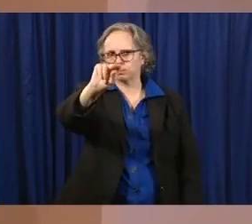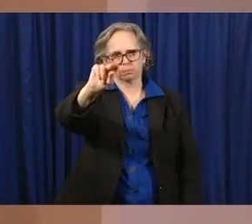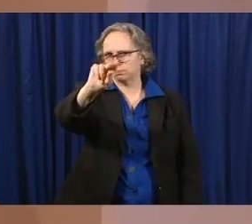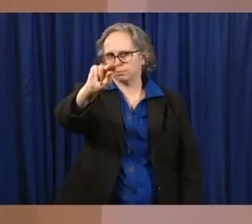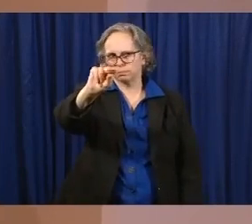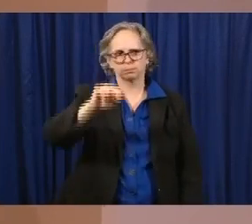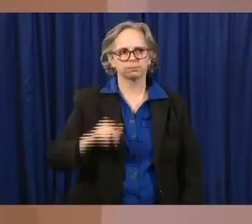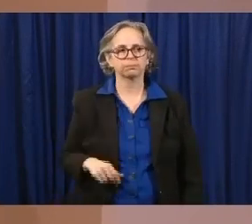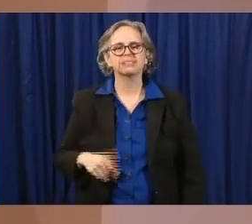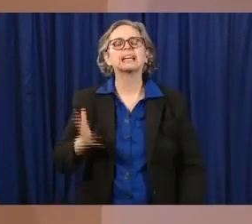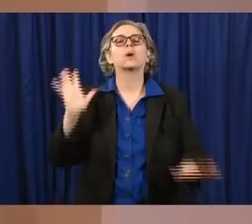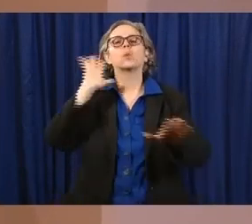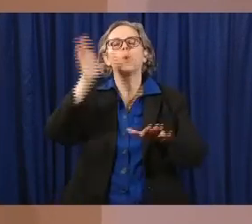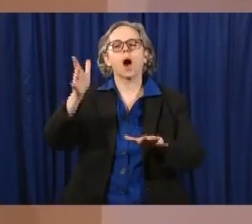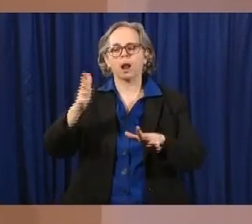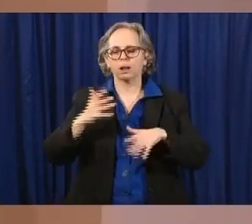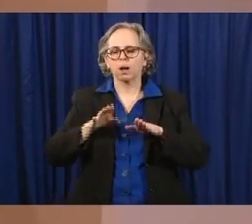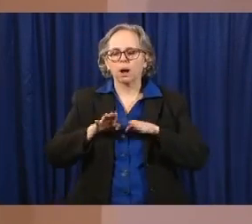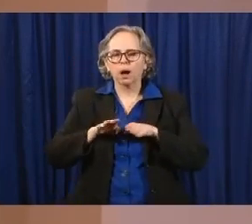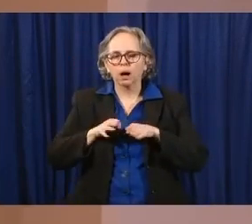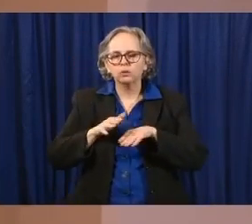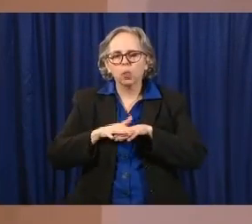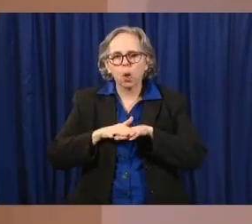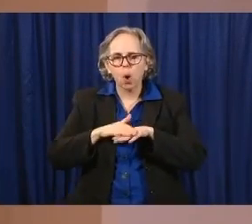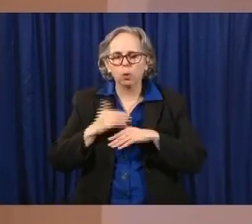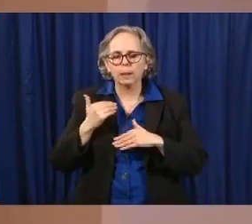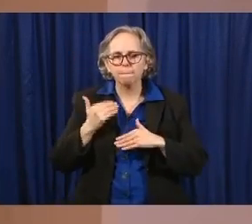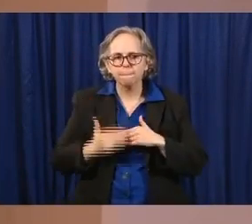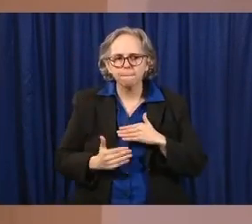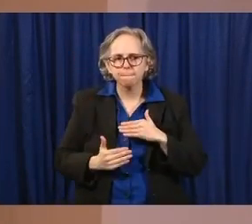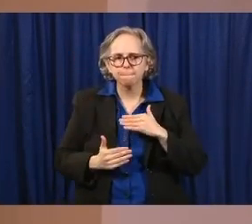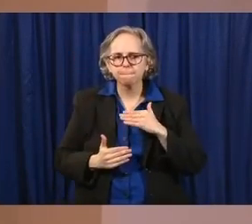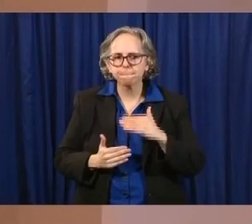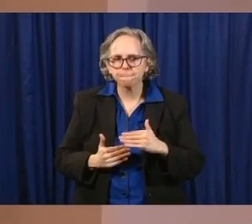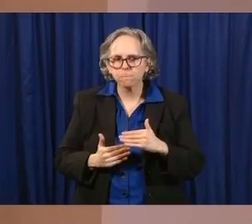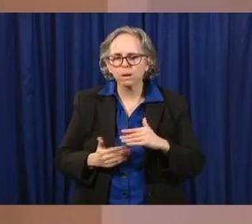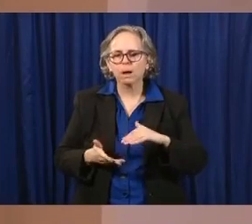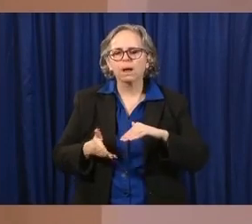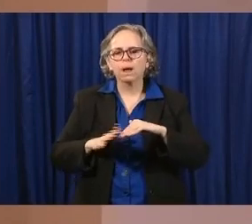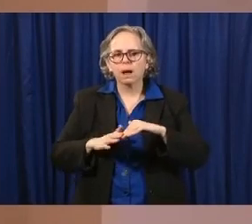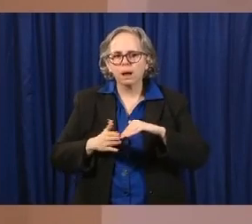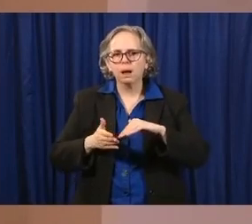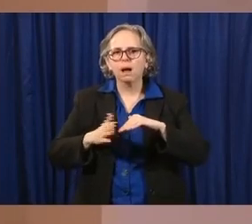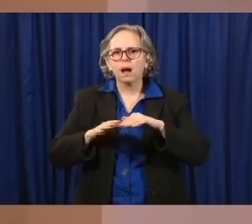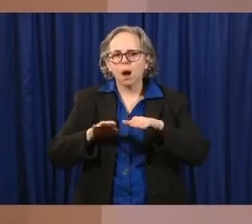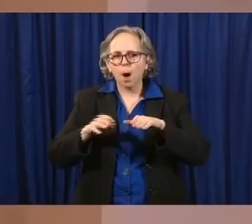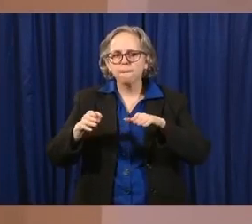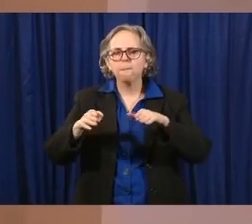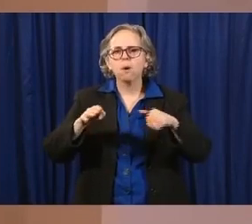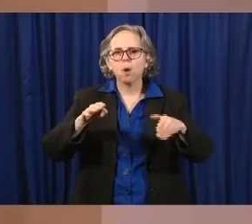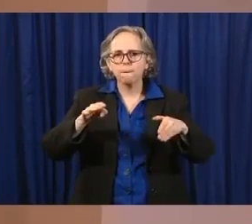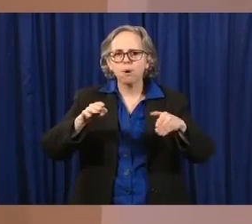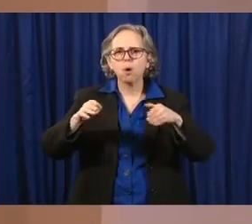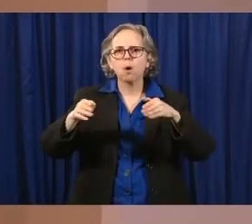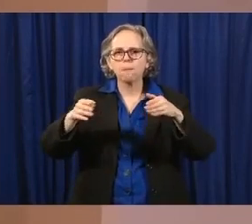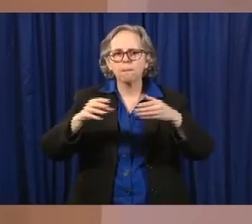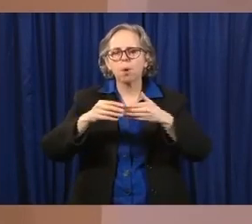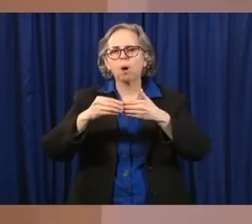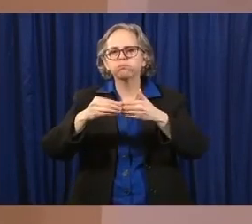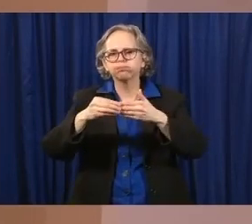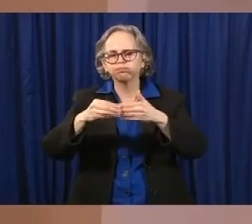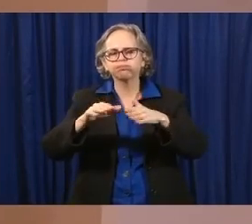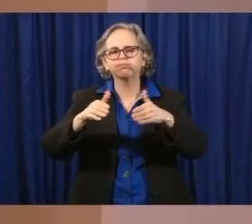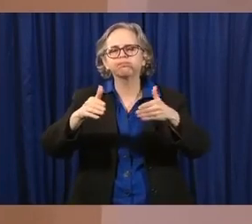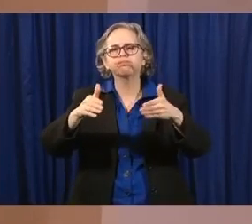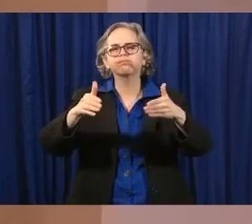rollback. But these are the things that the businesses are sharing. And I say this so that other businesses who are out there